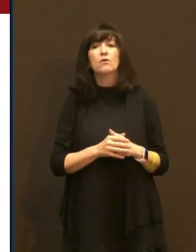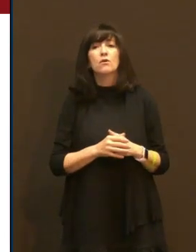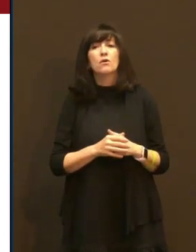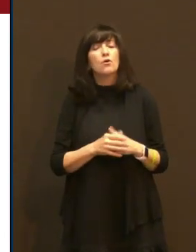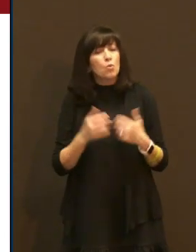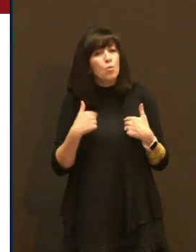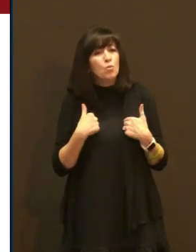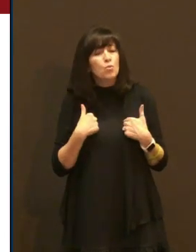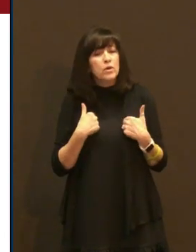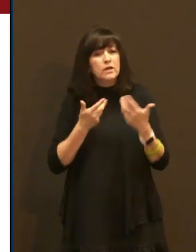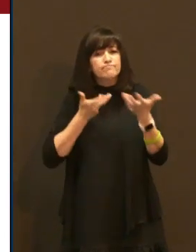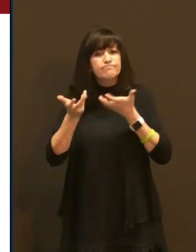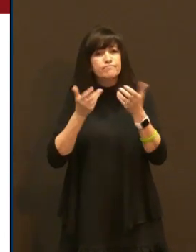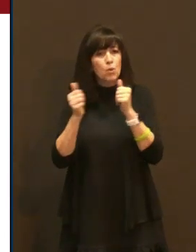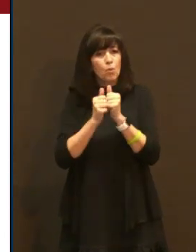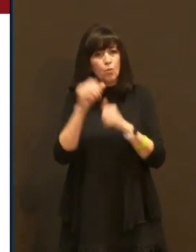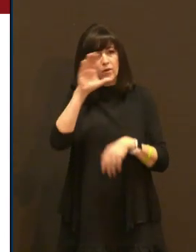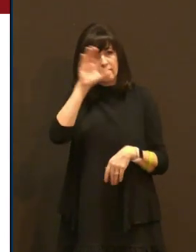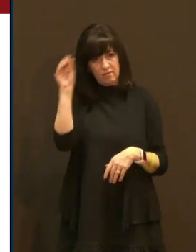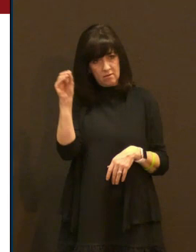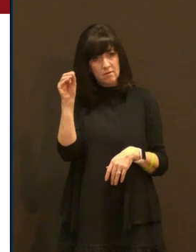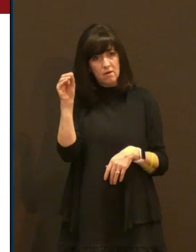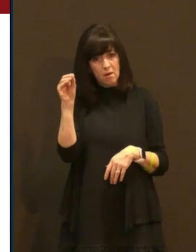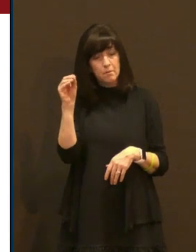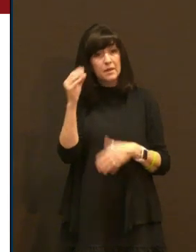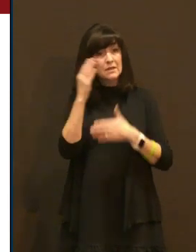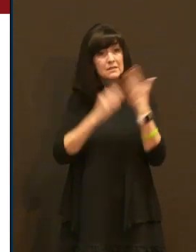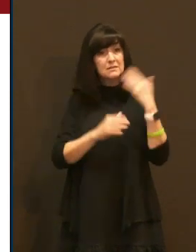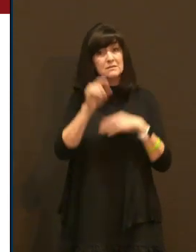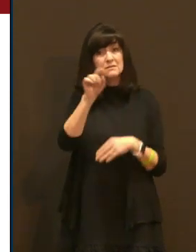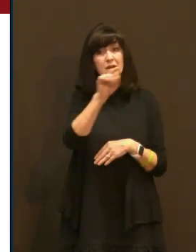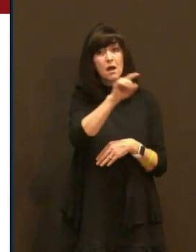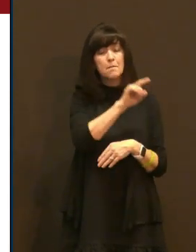I mean, many employers have occupational health